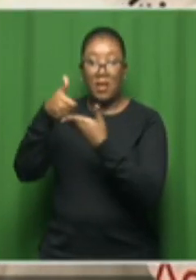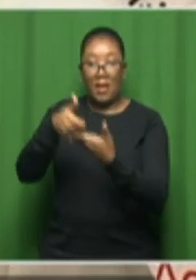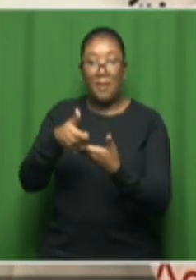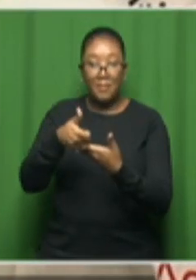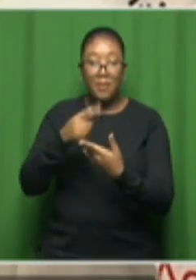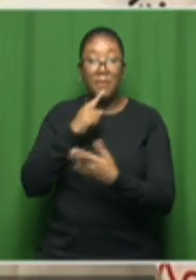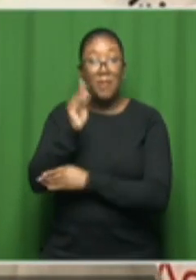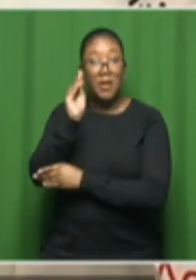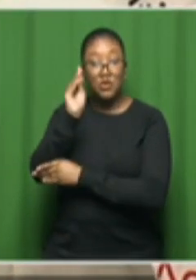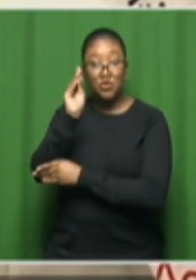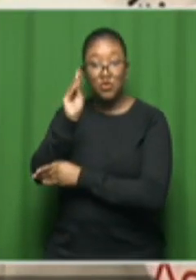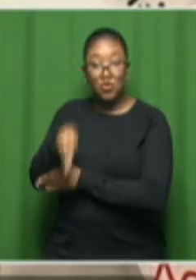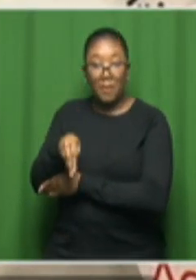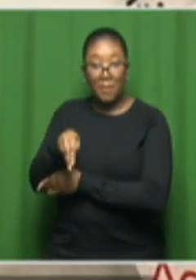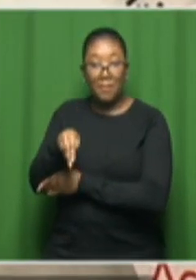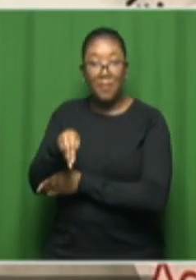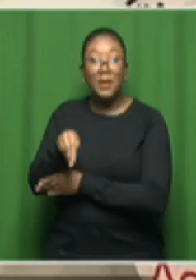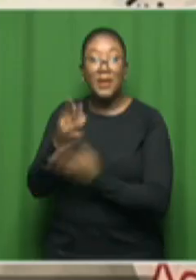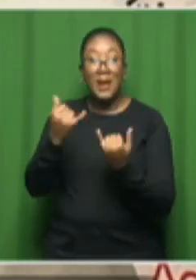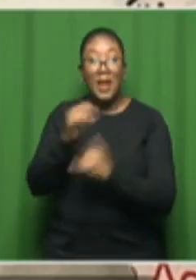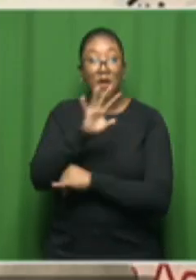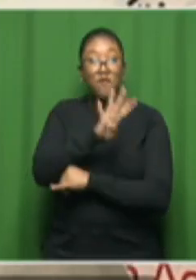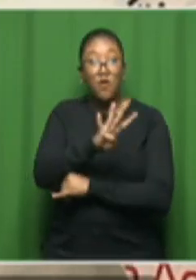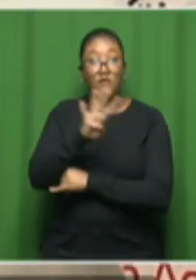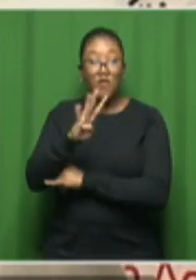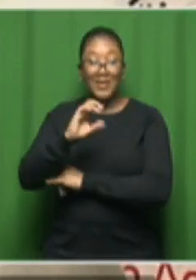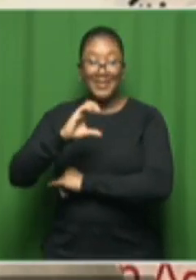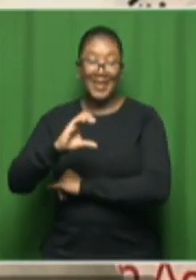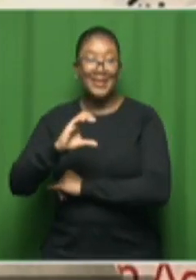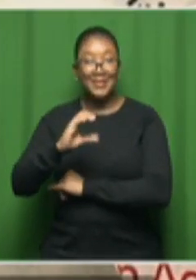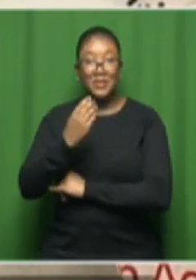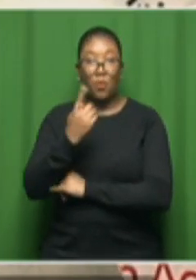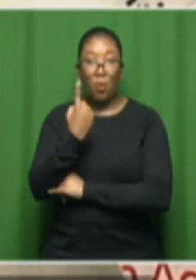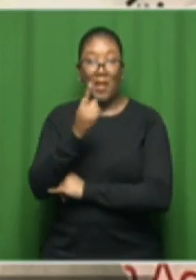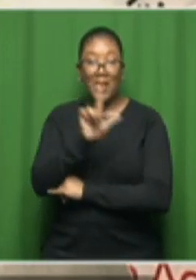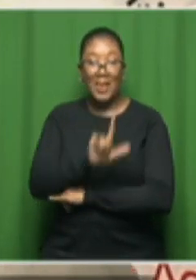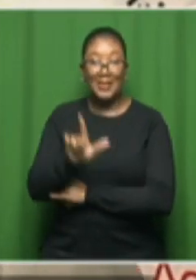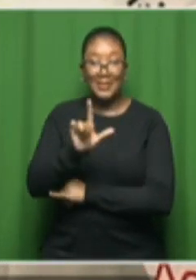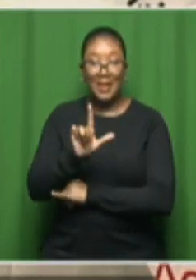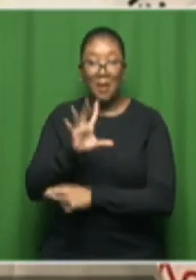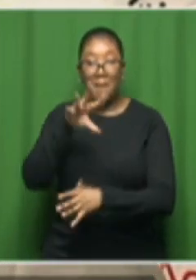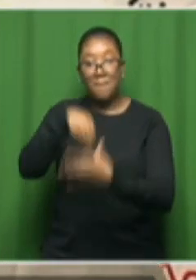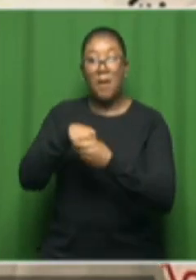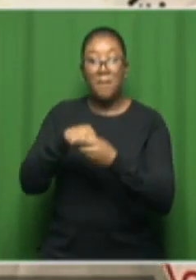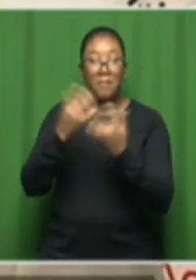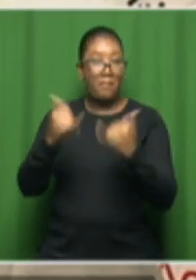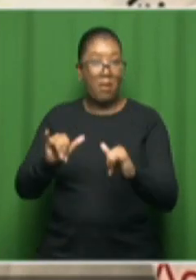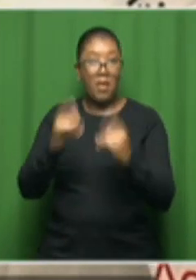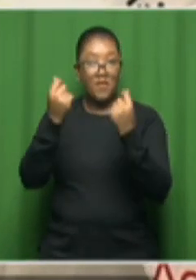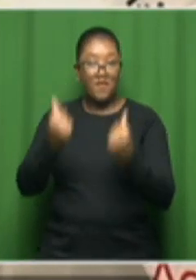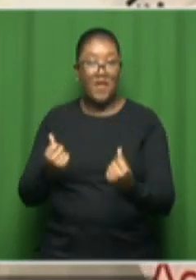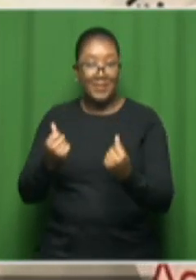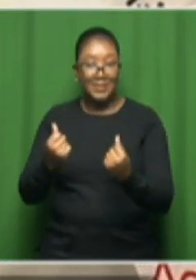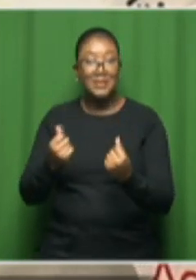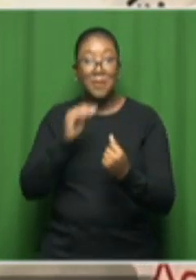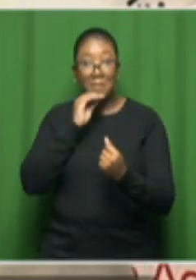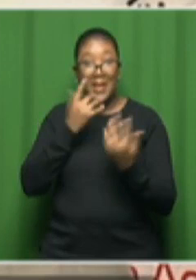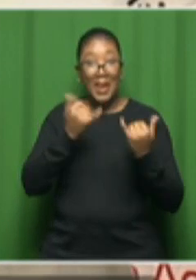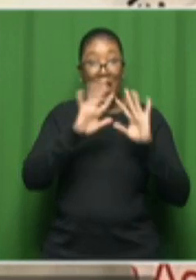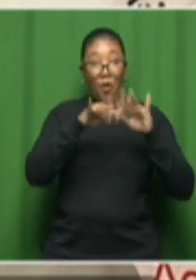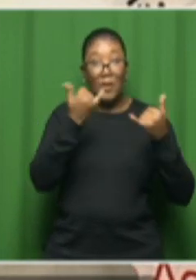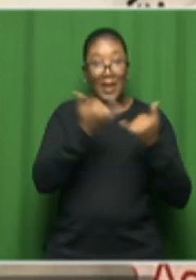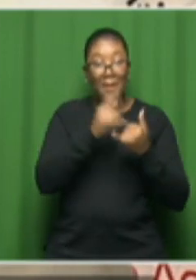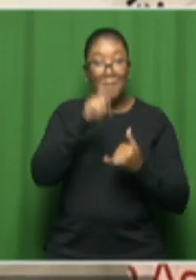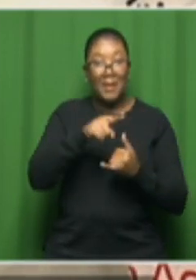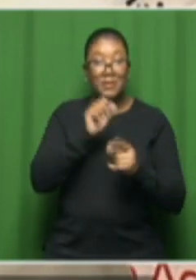card, 44 cents a litre, which is not on the retail margin, has got to be absorbed by the retailer, which